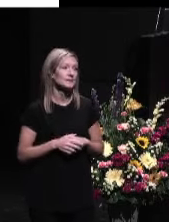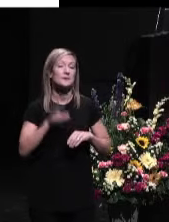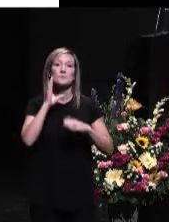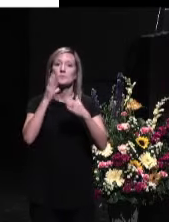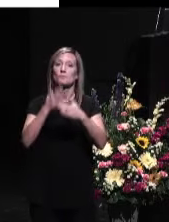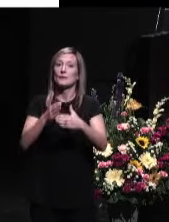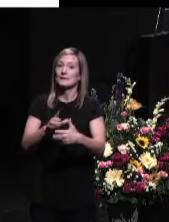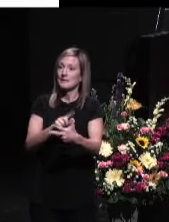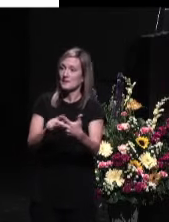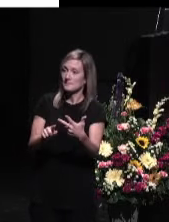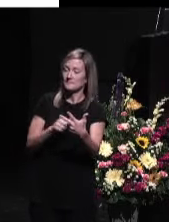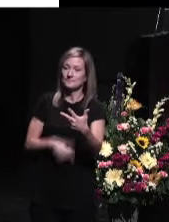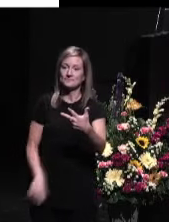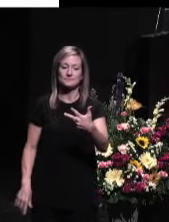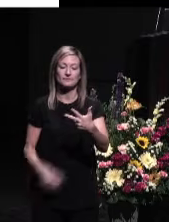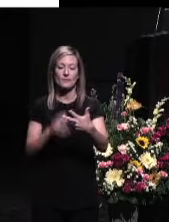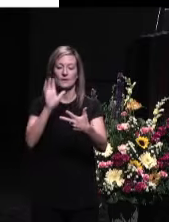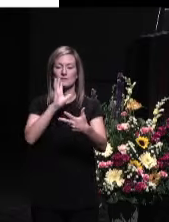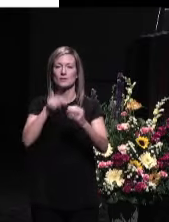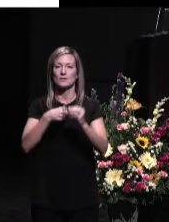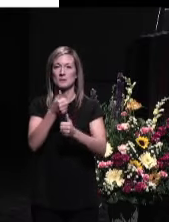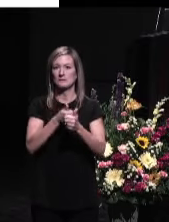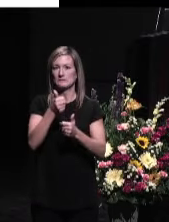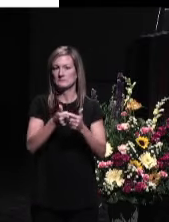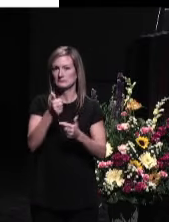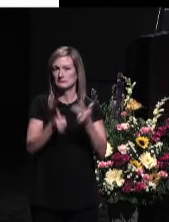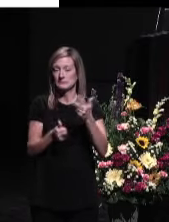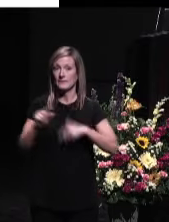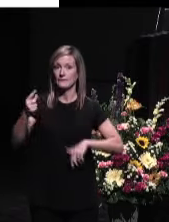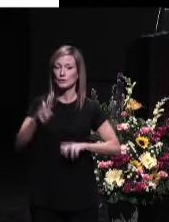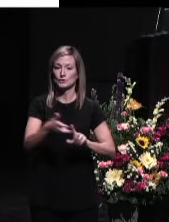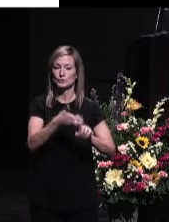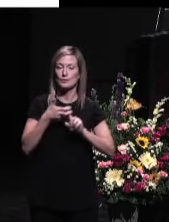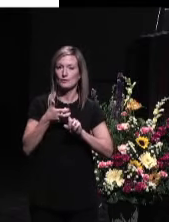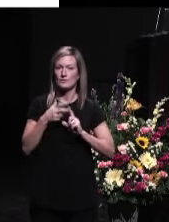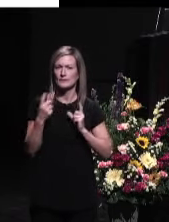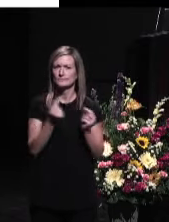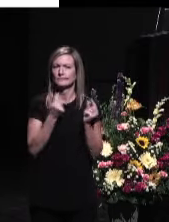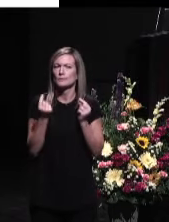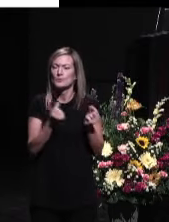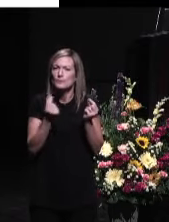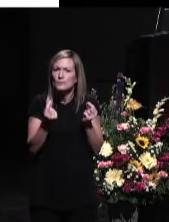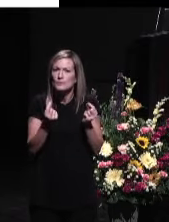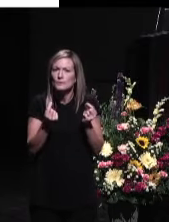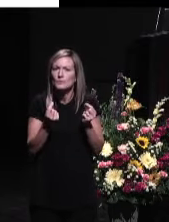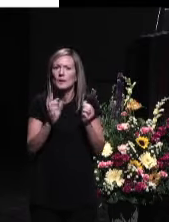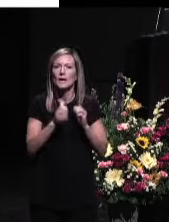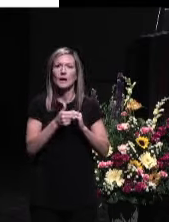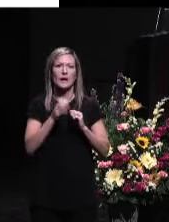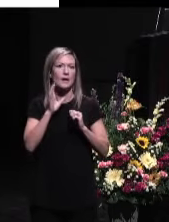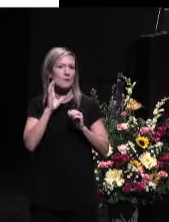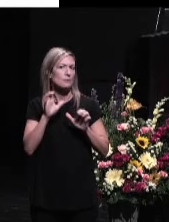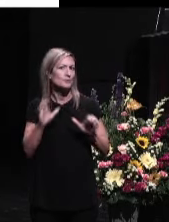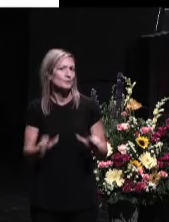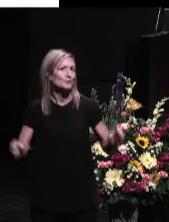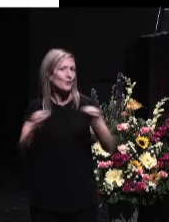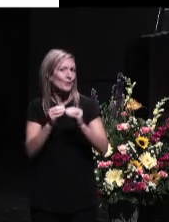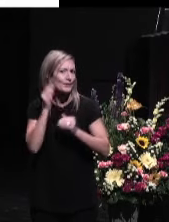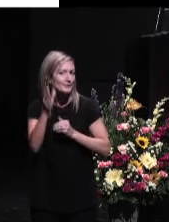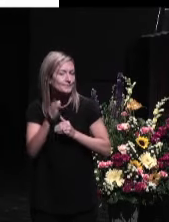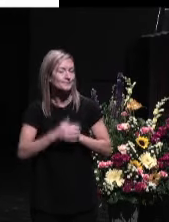down, and I'll deliberately go into each one of them a little bit, starting with recruitment and what we're doing and what we're going to be doing more of in the